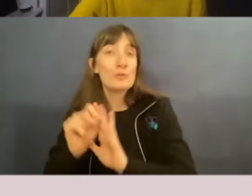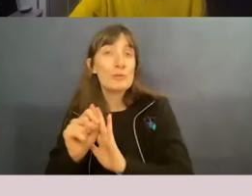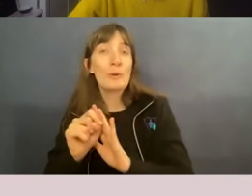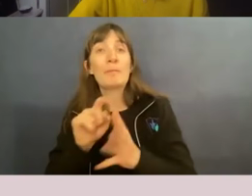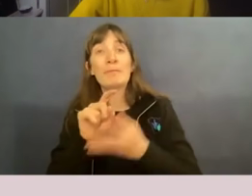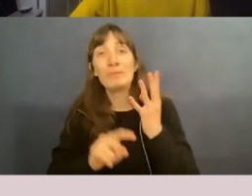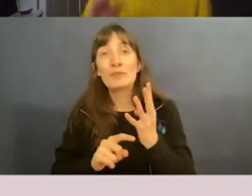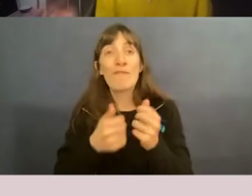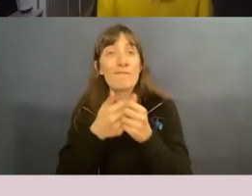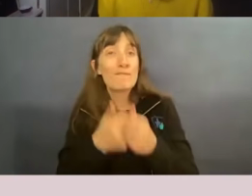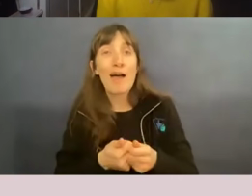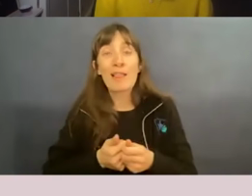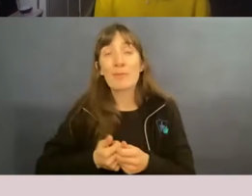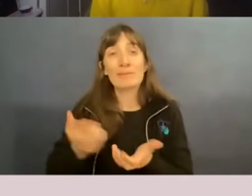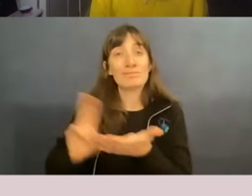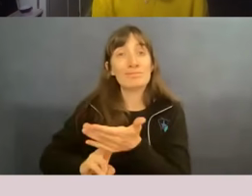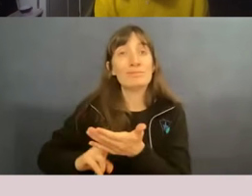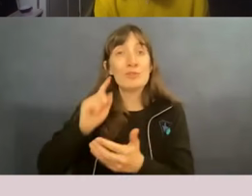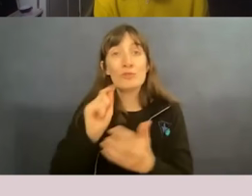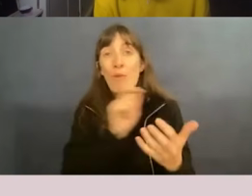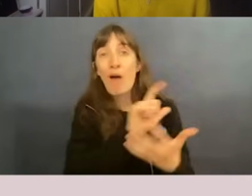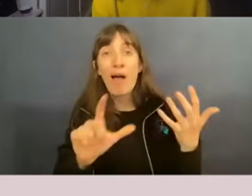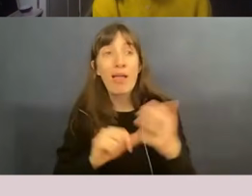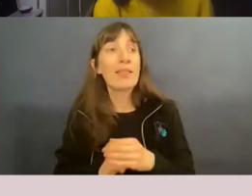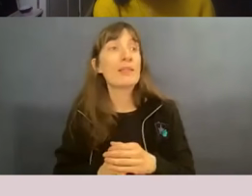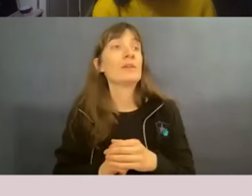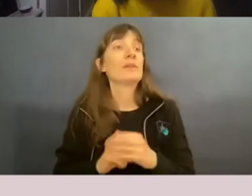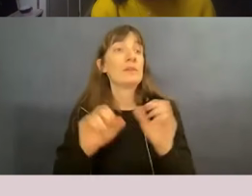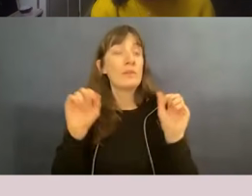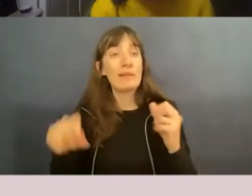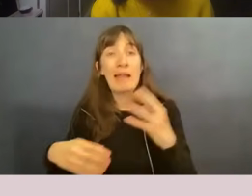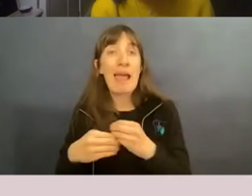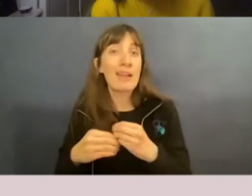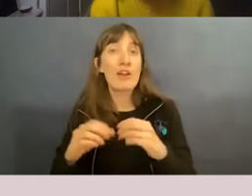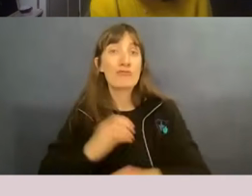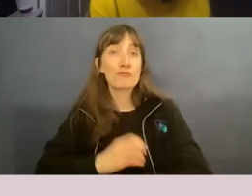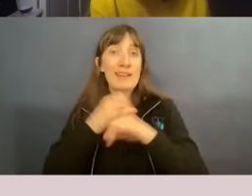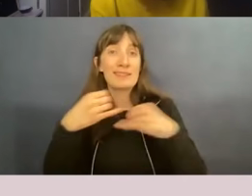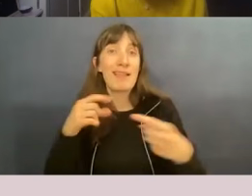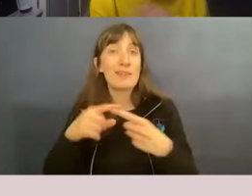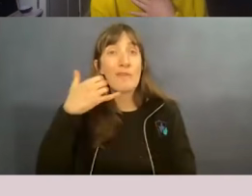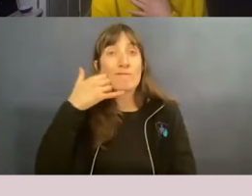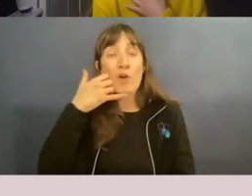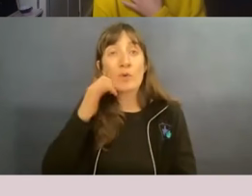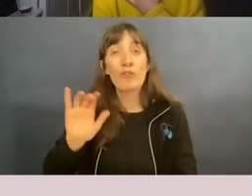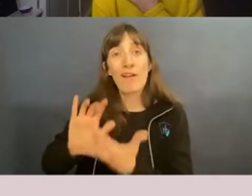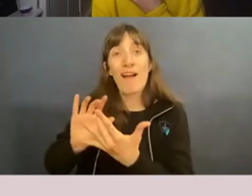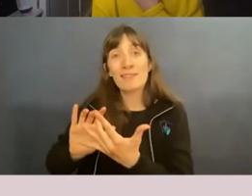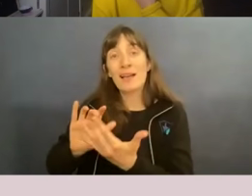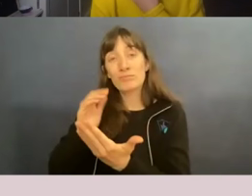subscribing to all of that, maybe even adding our 24-hour crisis line to your phone in a contact if it's safe for you to do